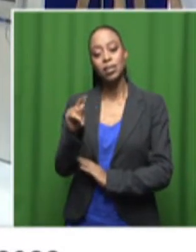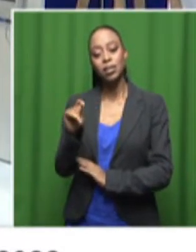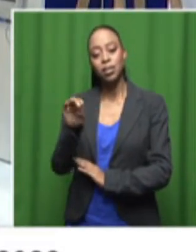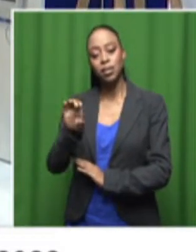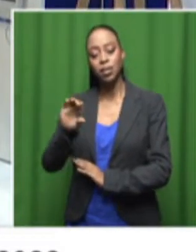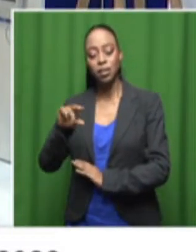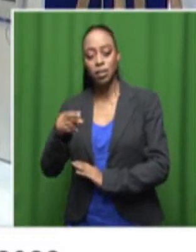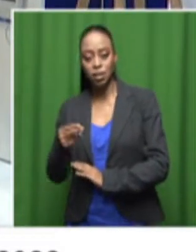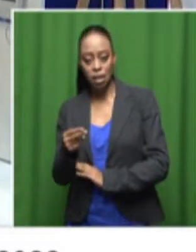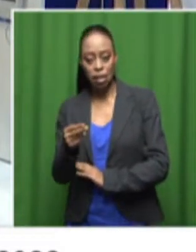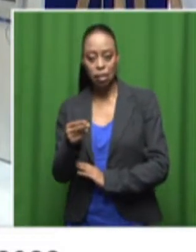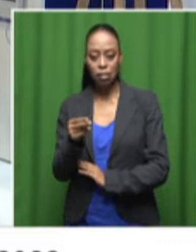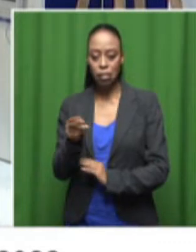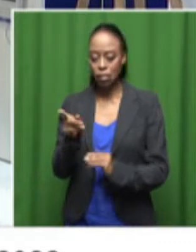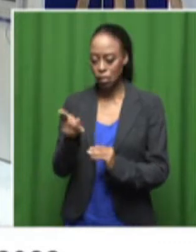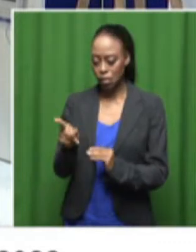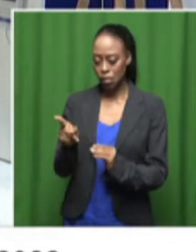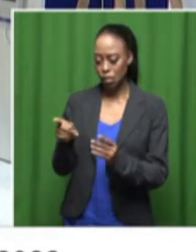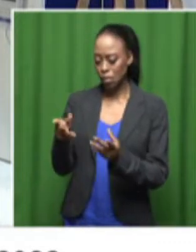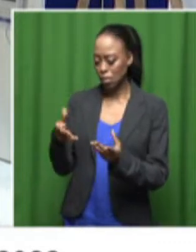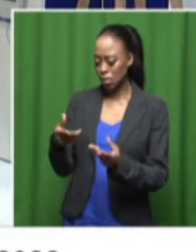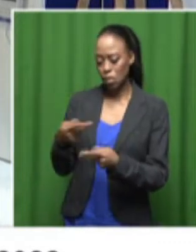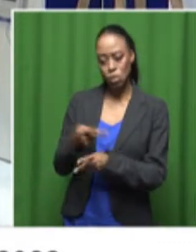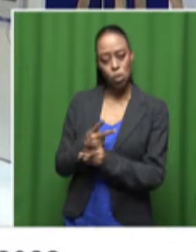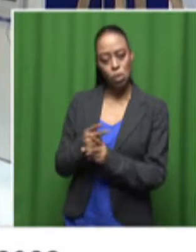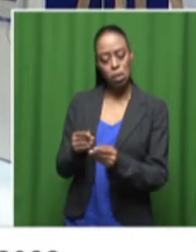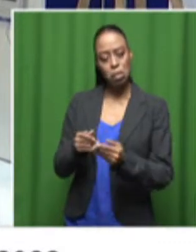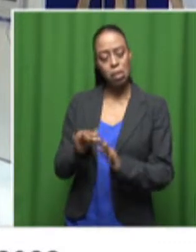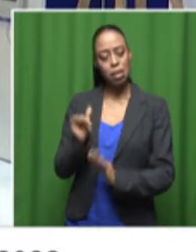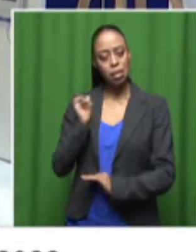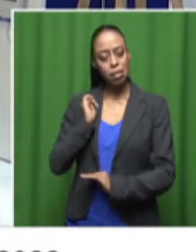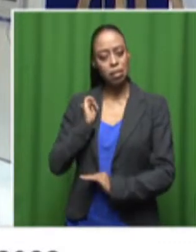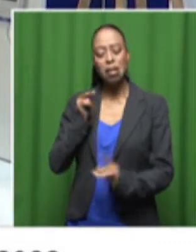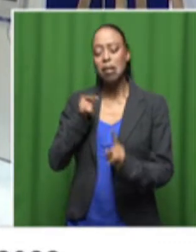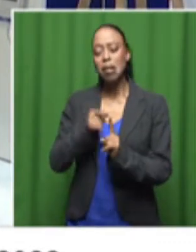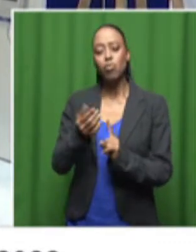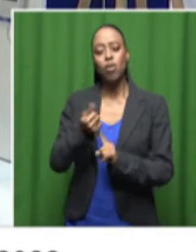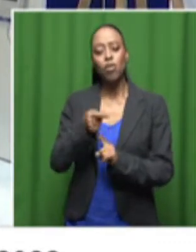about what it is, what it aims to achieve, and also who's involved.